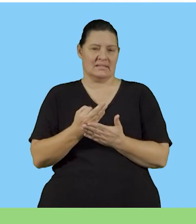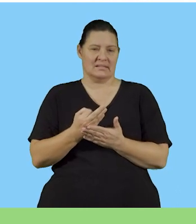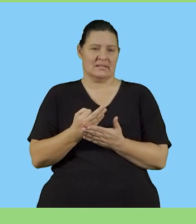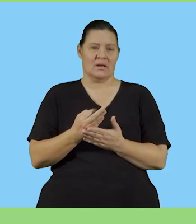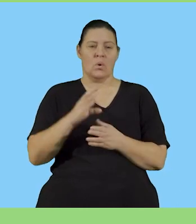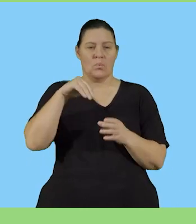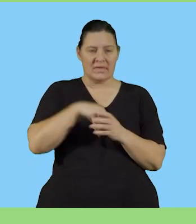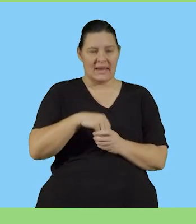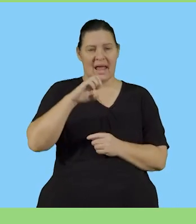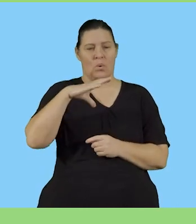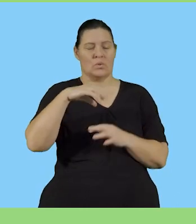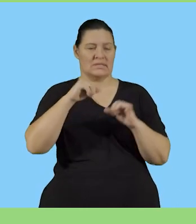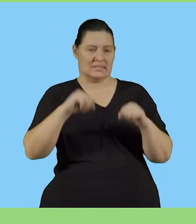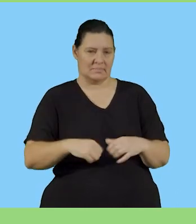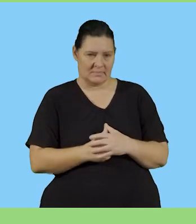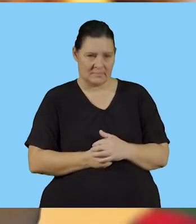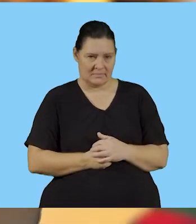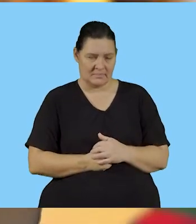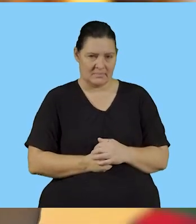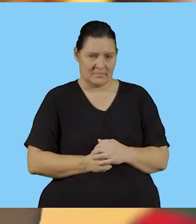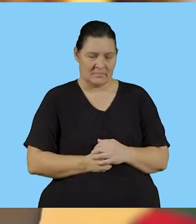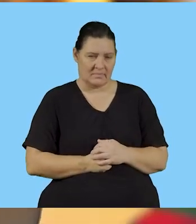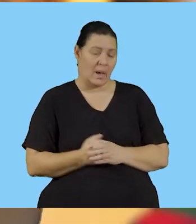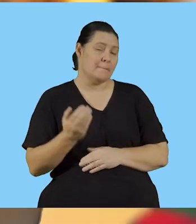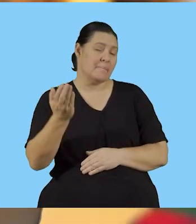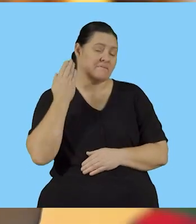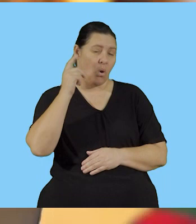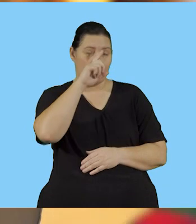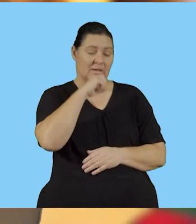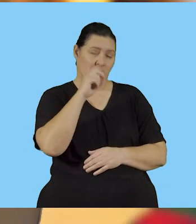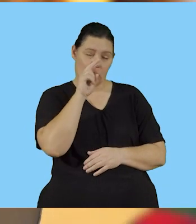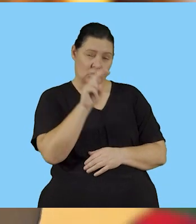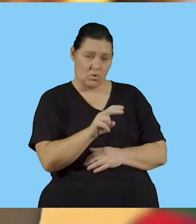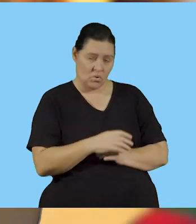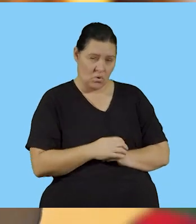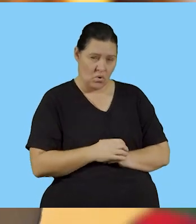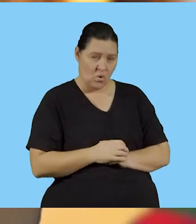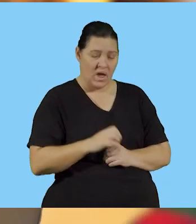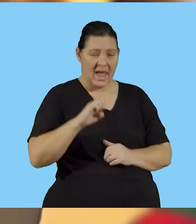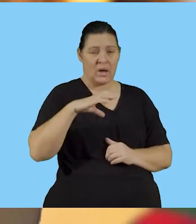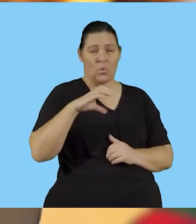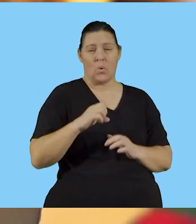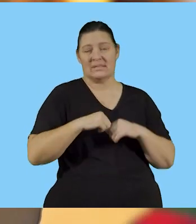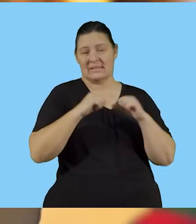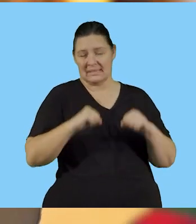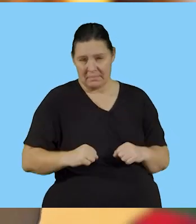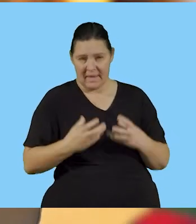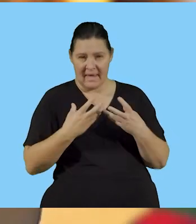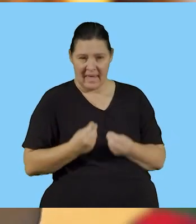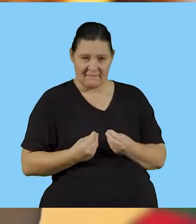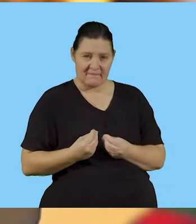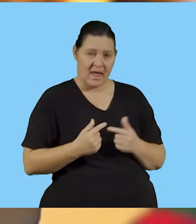factors in an ecosystem. So if you remember, from the previous picture, we saw an ecosystem that had